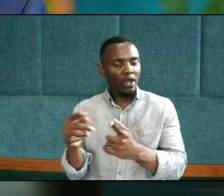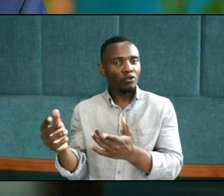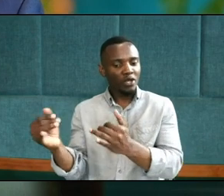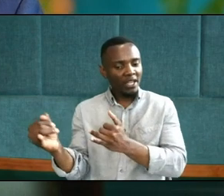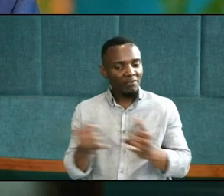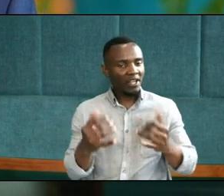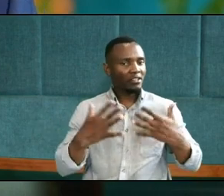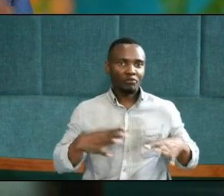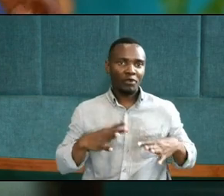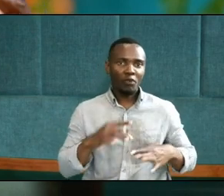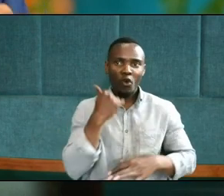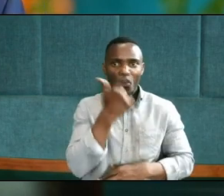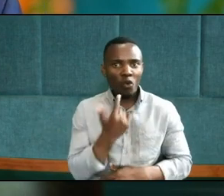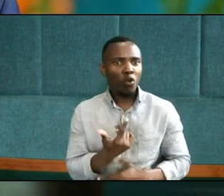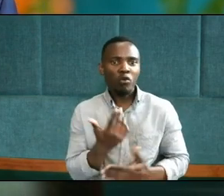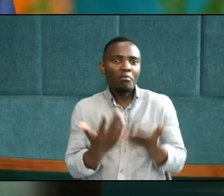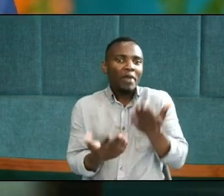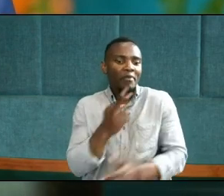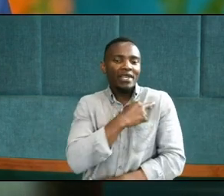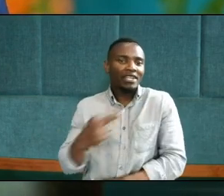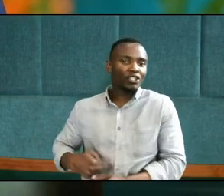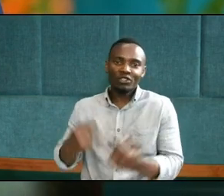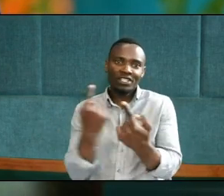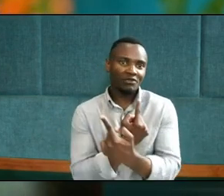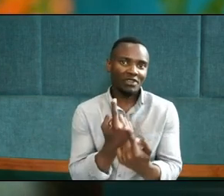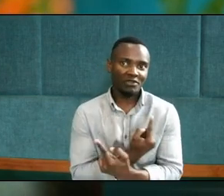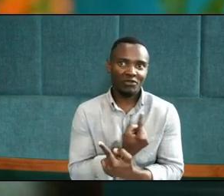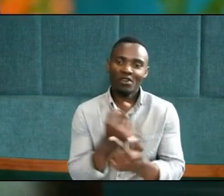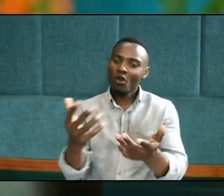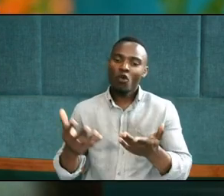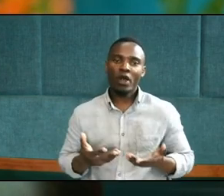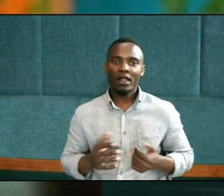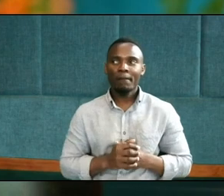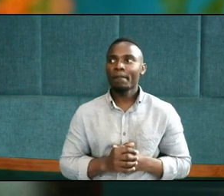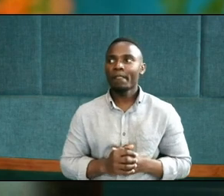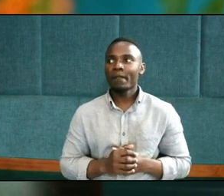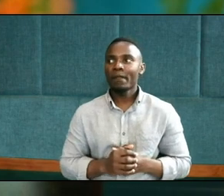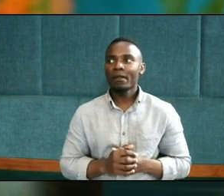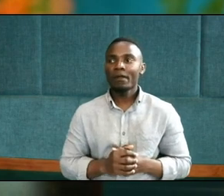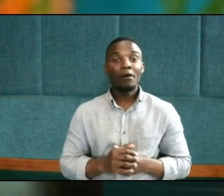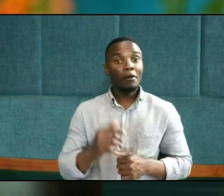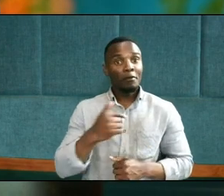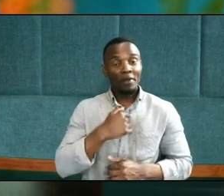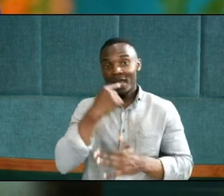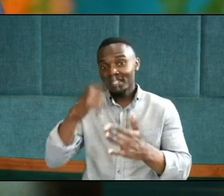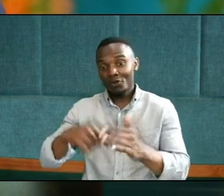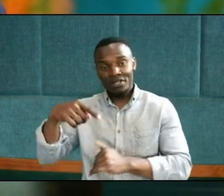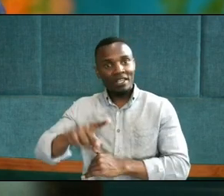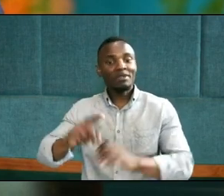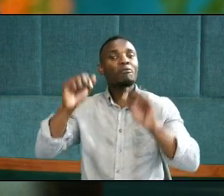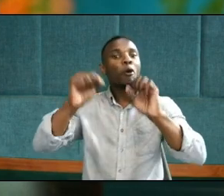even, they are not practicing Adventists at the moment. I don't call them non-Adventists. I call them potential Adventists.